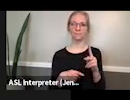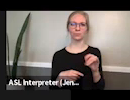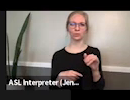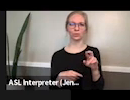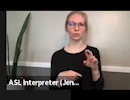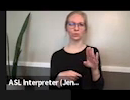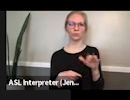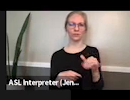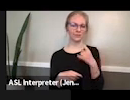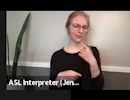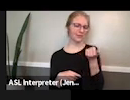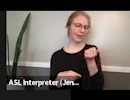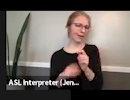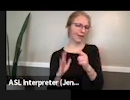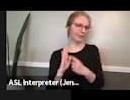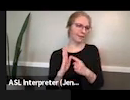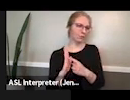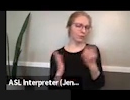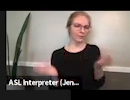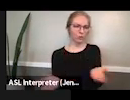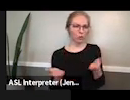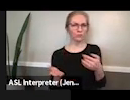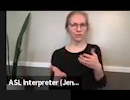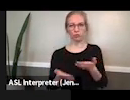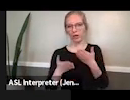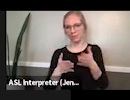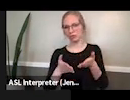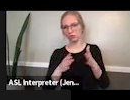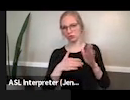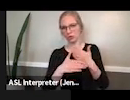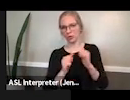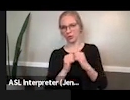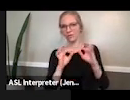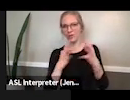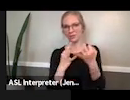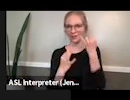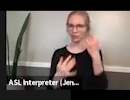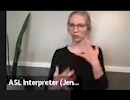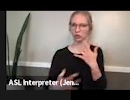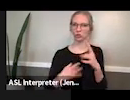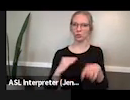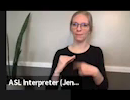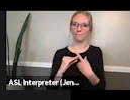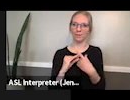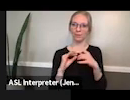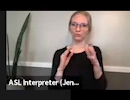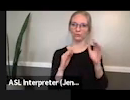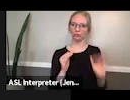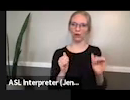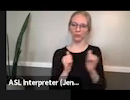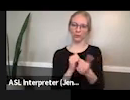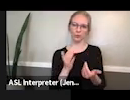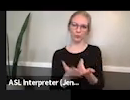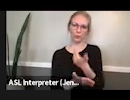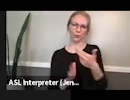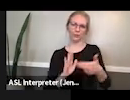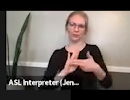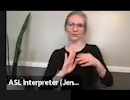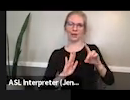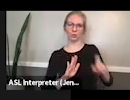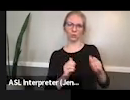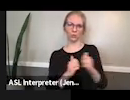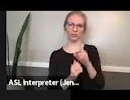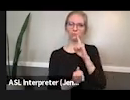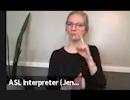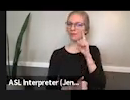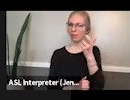or encouragement or recommend sharing with families when they are concerned about their child with a new diagnosis of deafblindness? Many parents ask